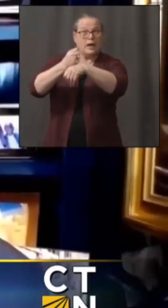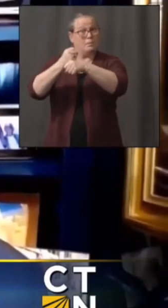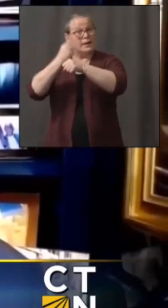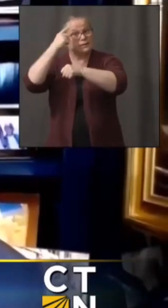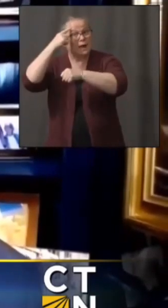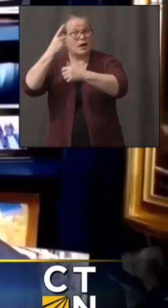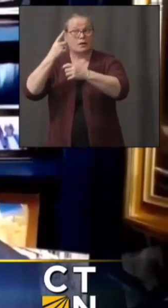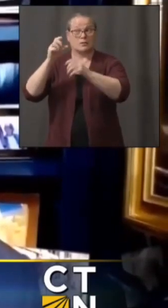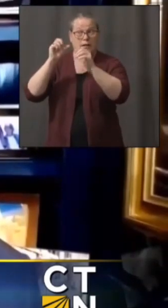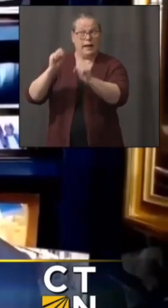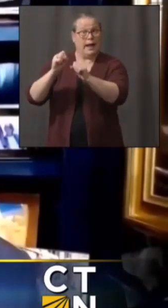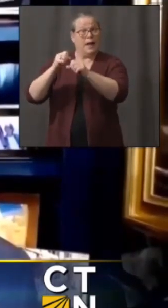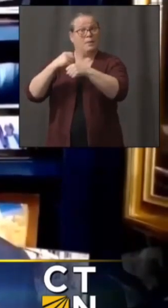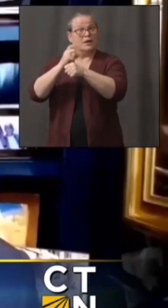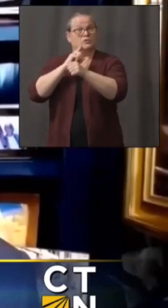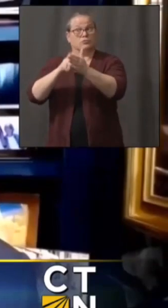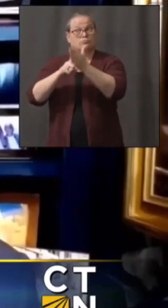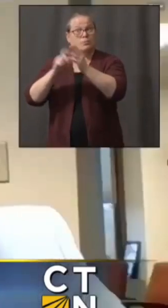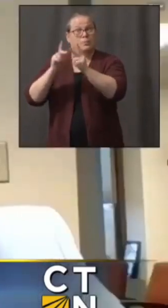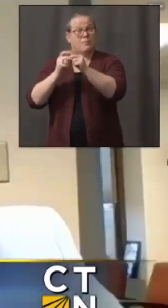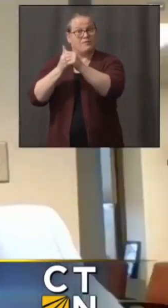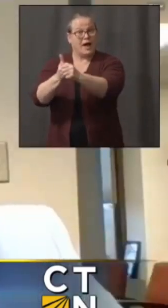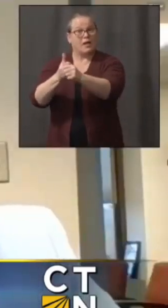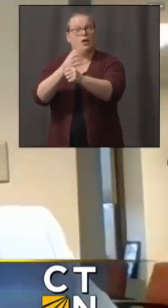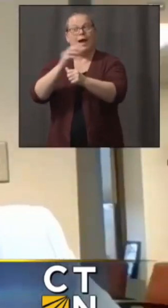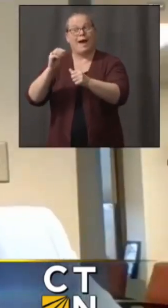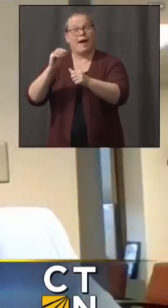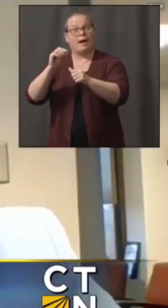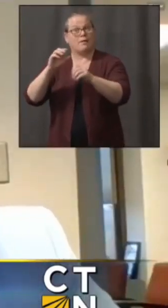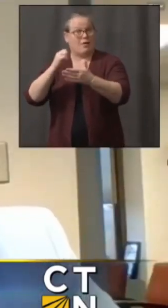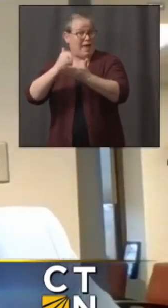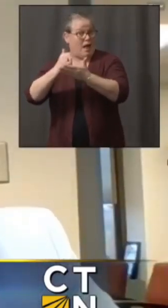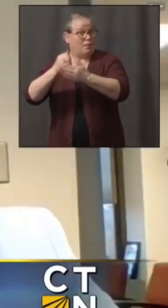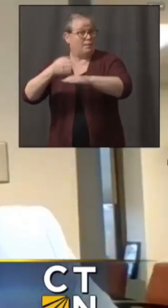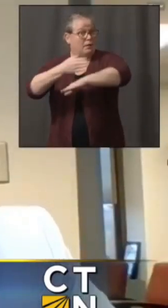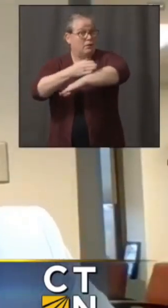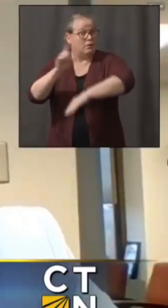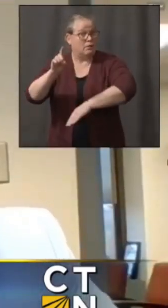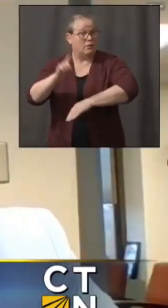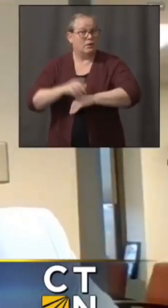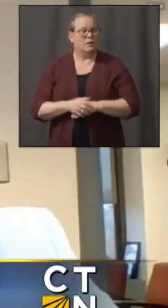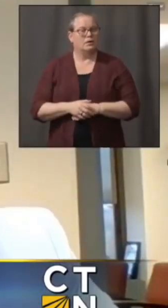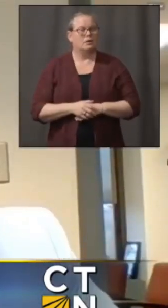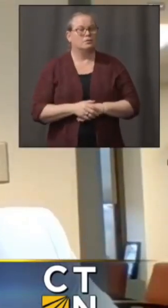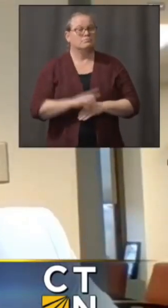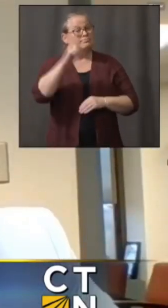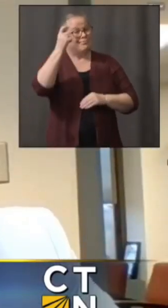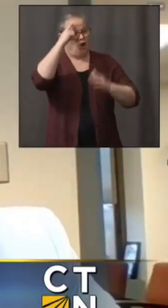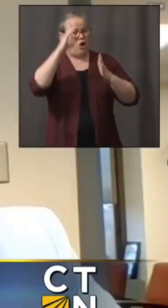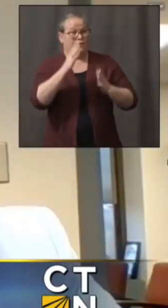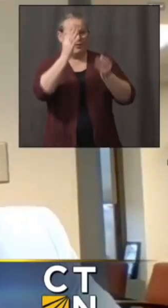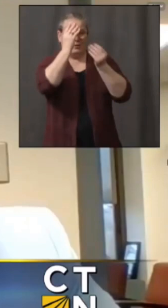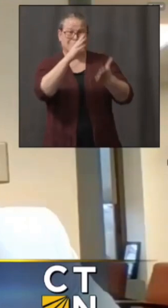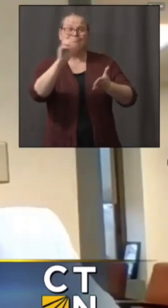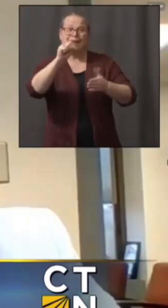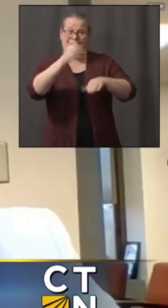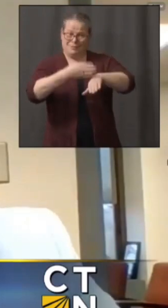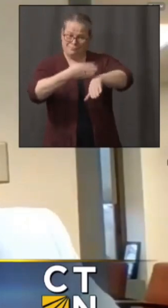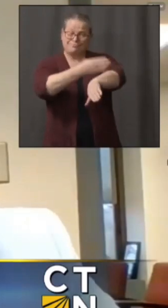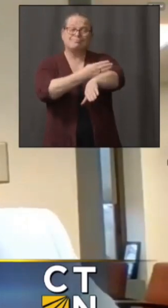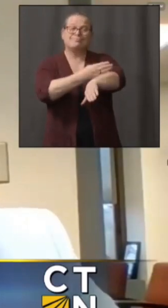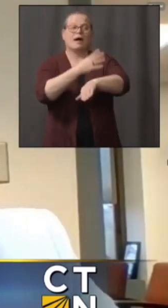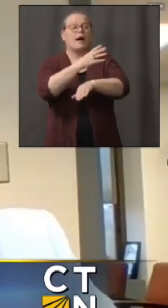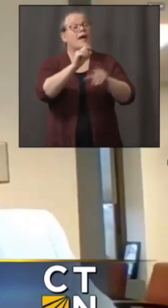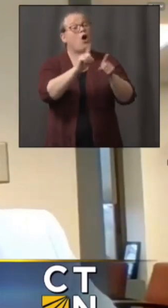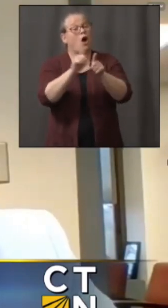making a difference? They are making a difference, Governor, and it's very helpful when it's taken upon as a regional approach